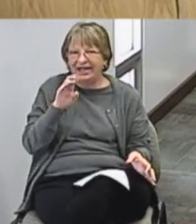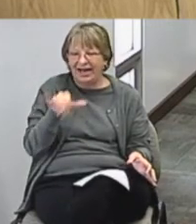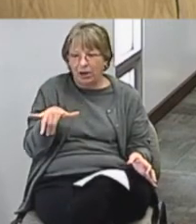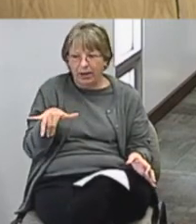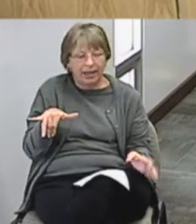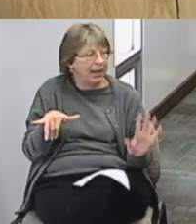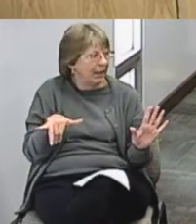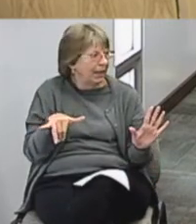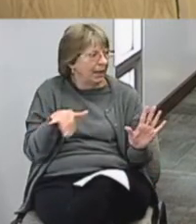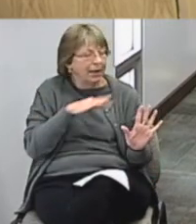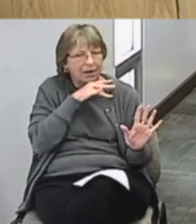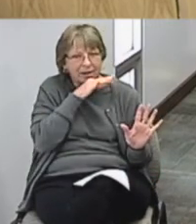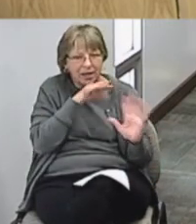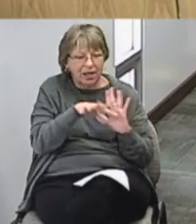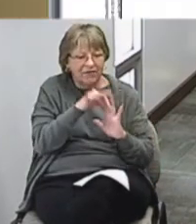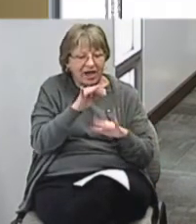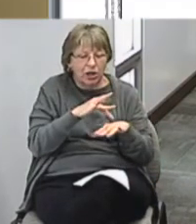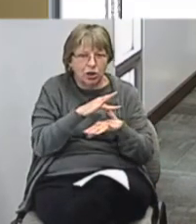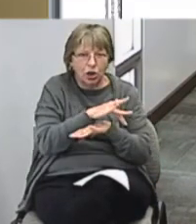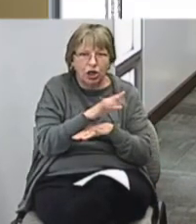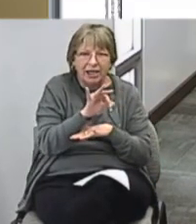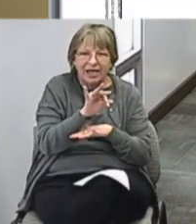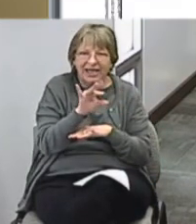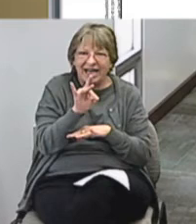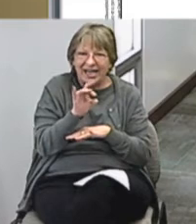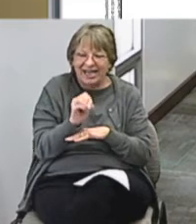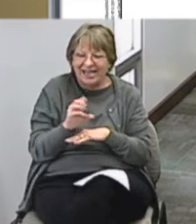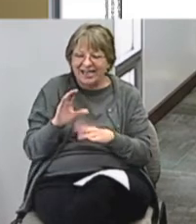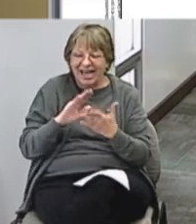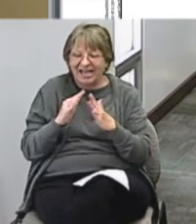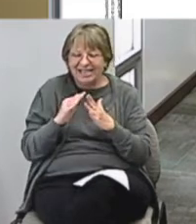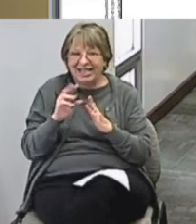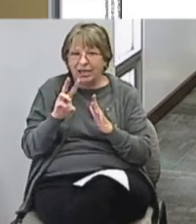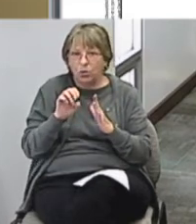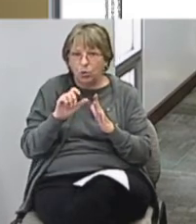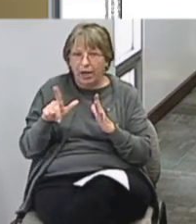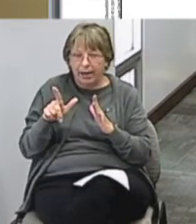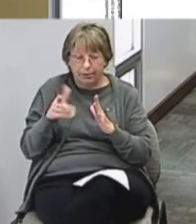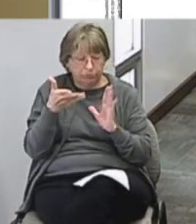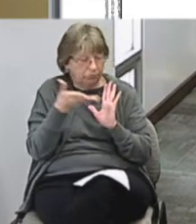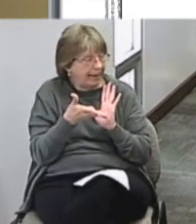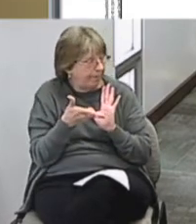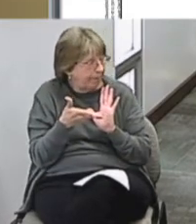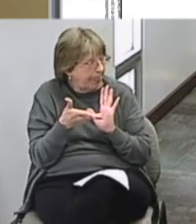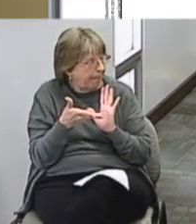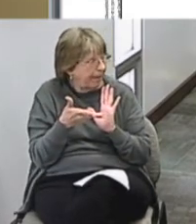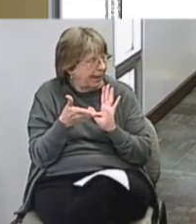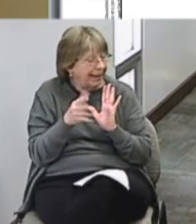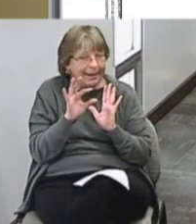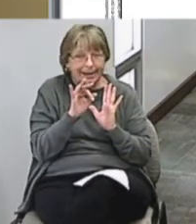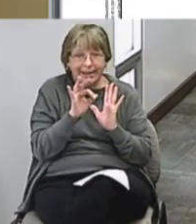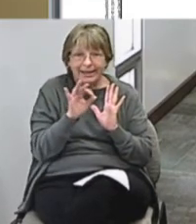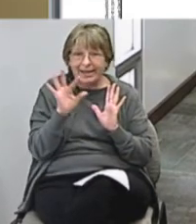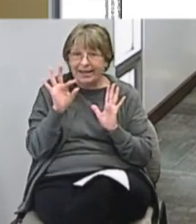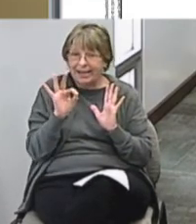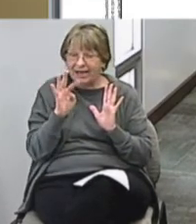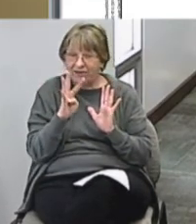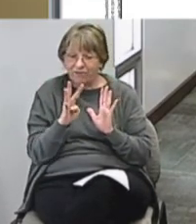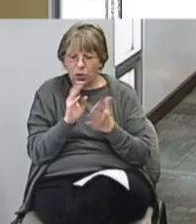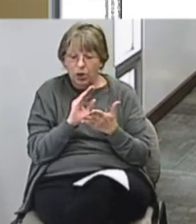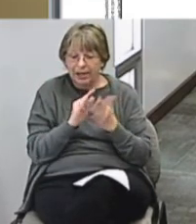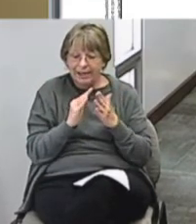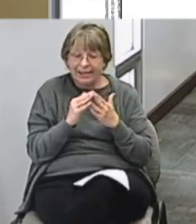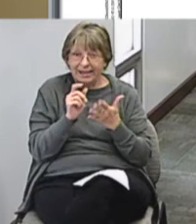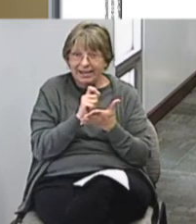Pollution was discovered in the early 1980s at a city well that was located at Fourth and Cary. In 1994, the city signed a